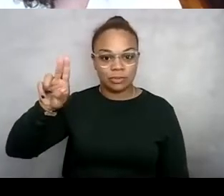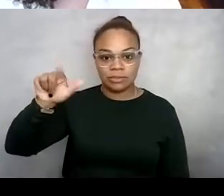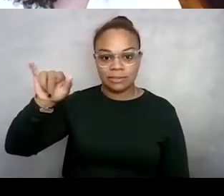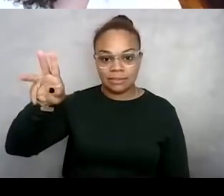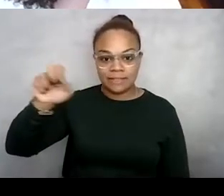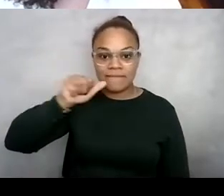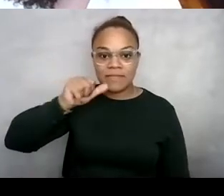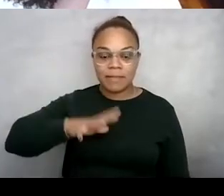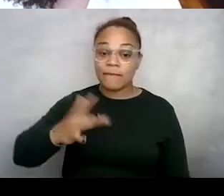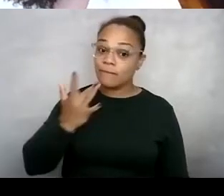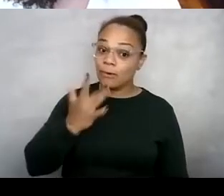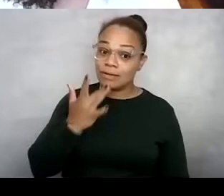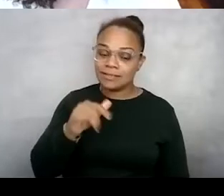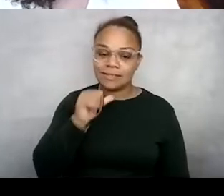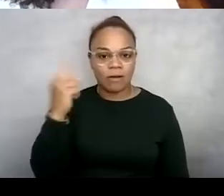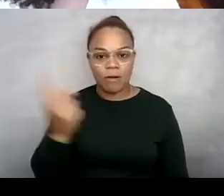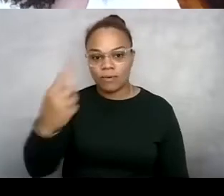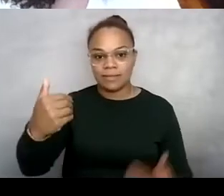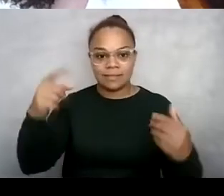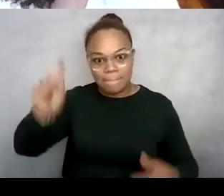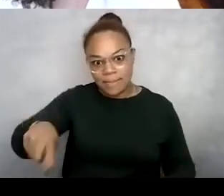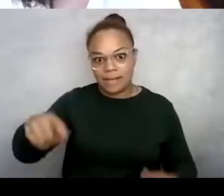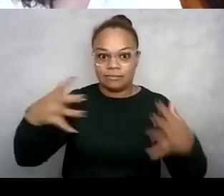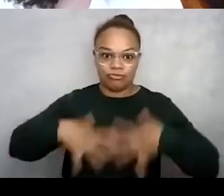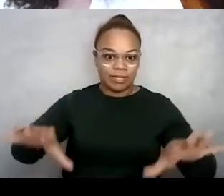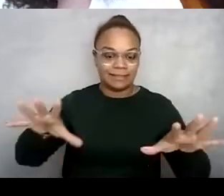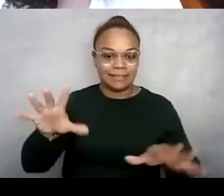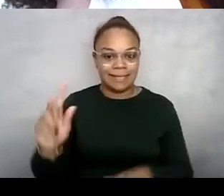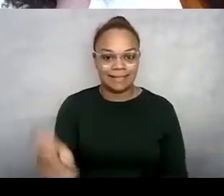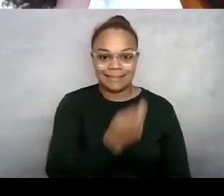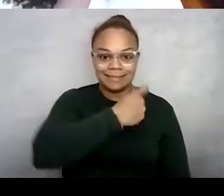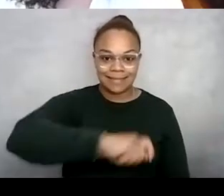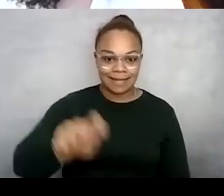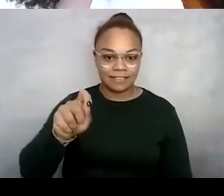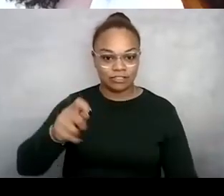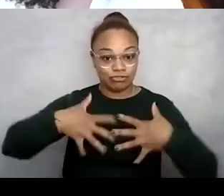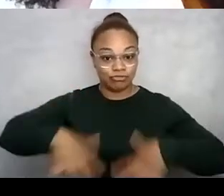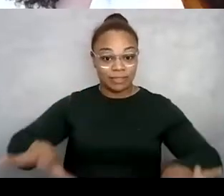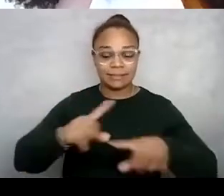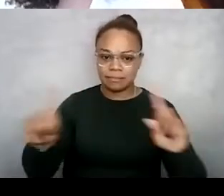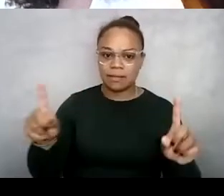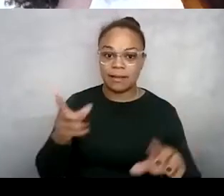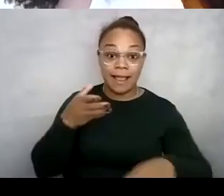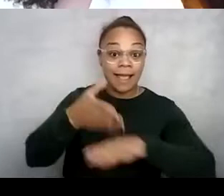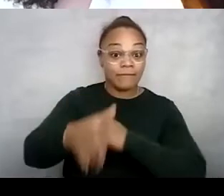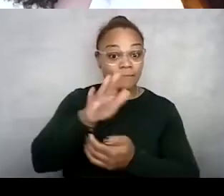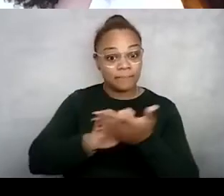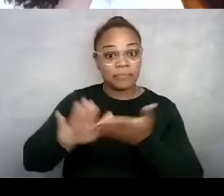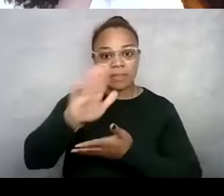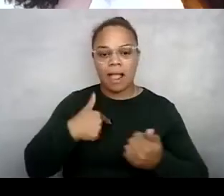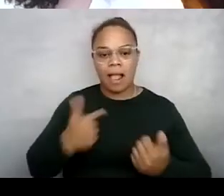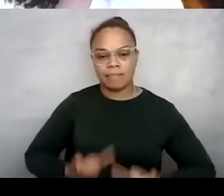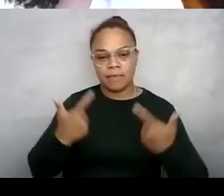didn't always have to wear tennis dresses, but I have lived through times and places later after college where I